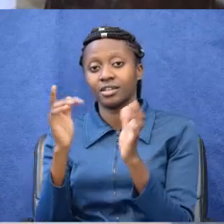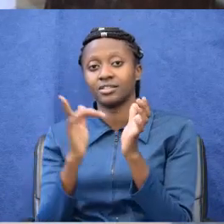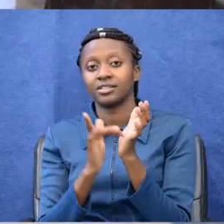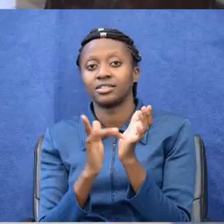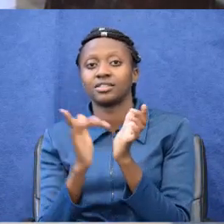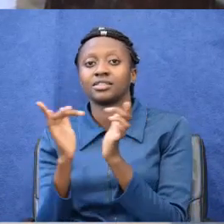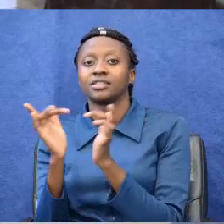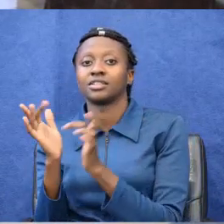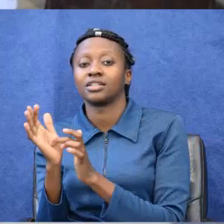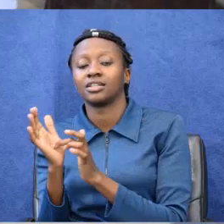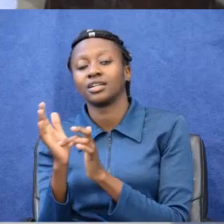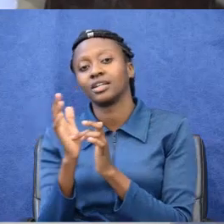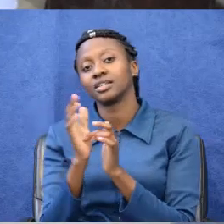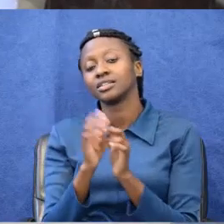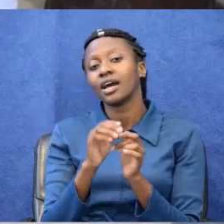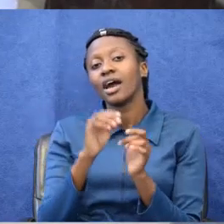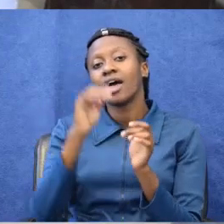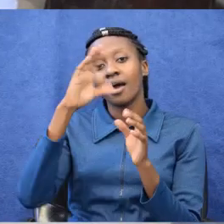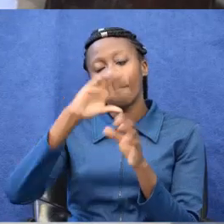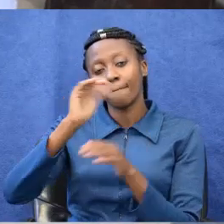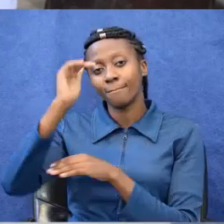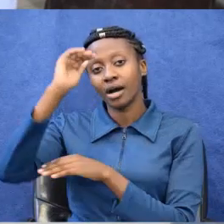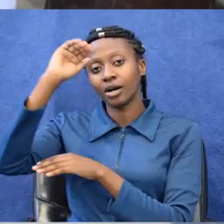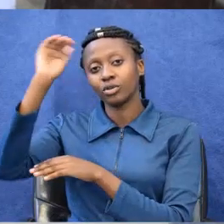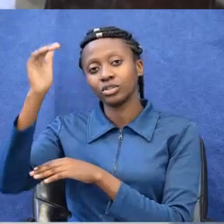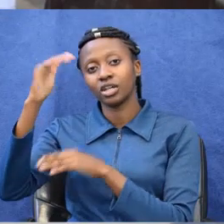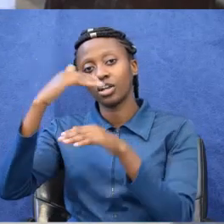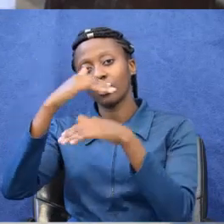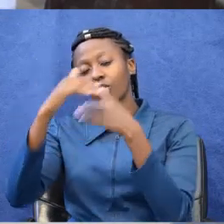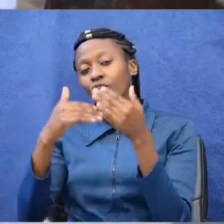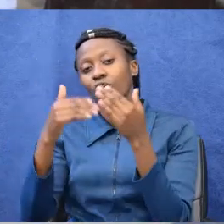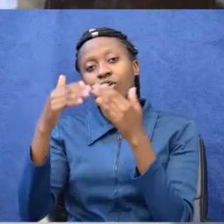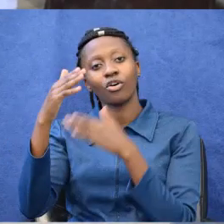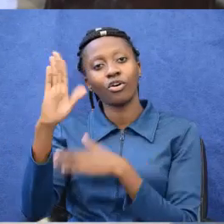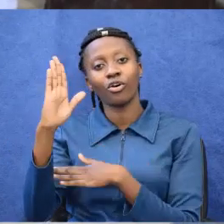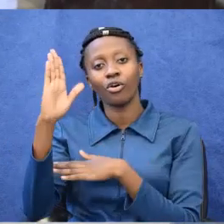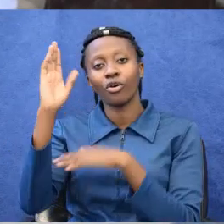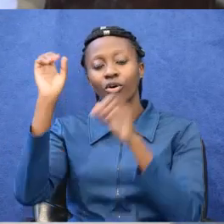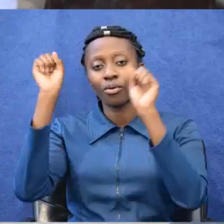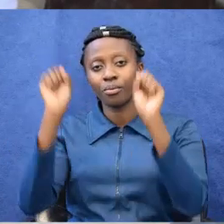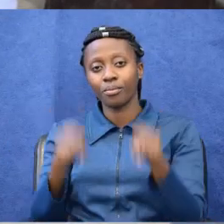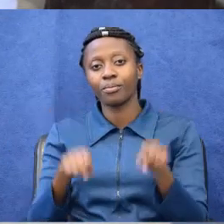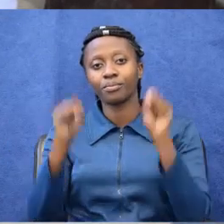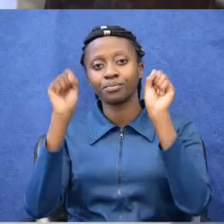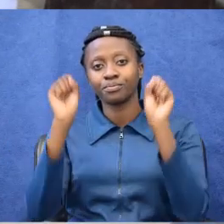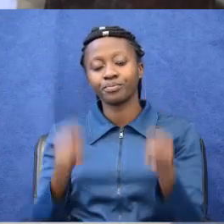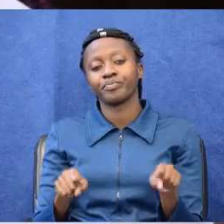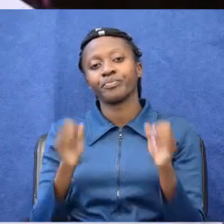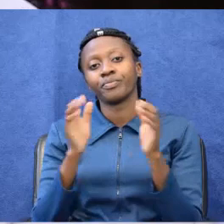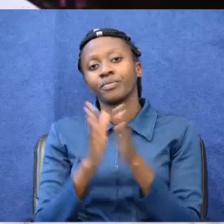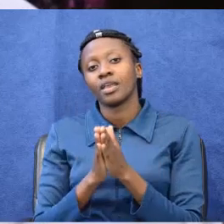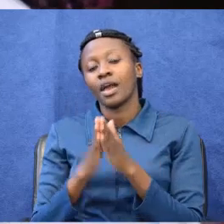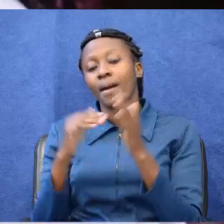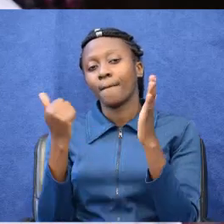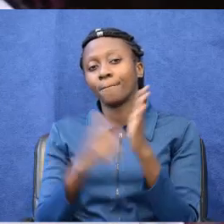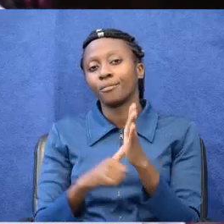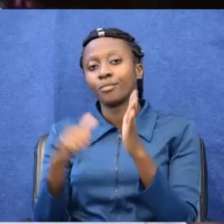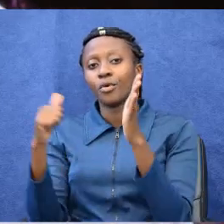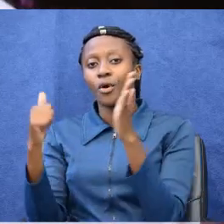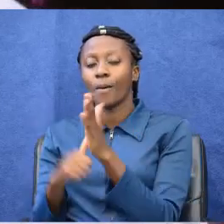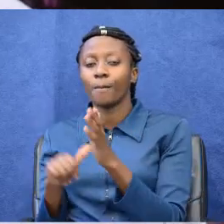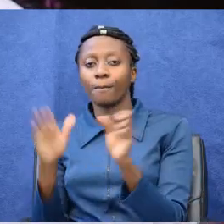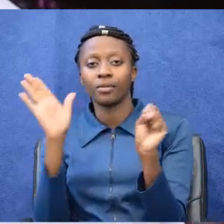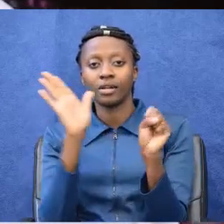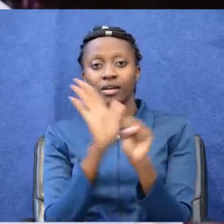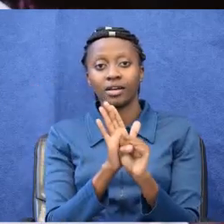divine. There is no mountain we cannot climb. So many